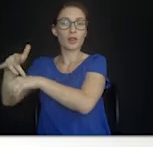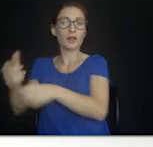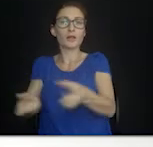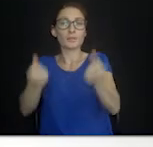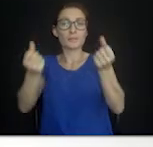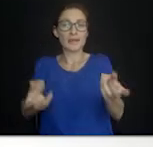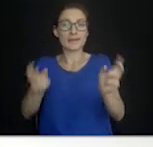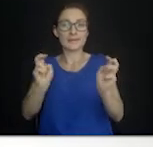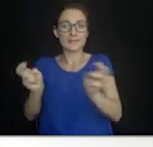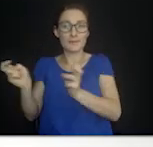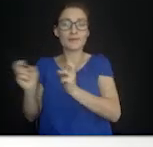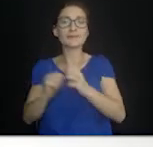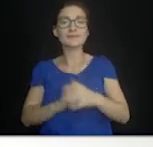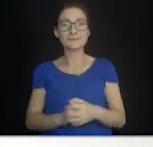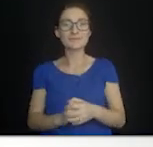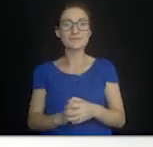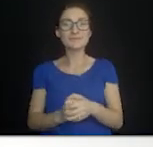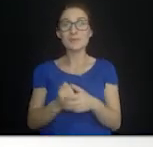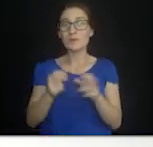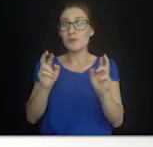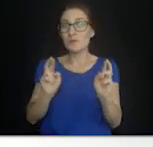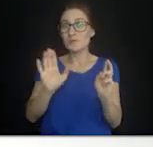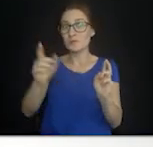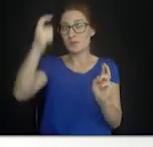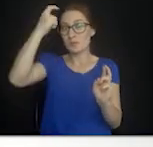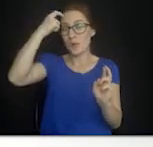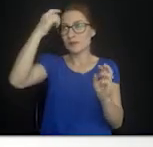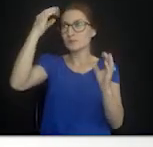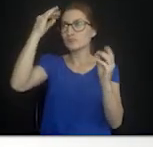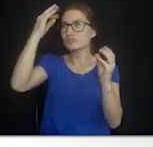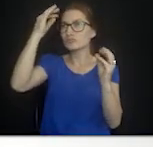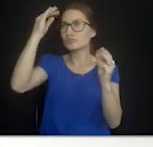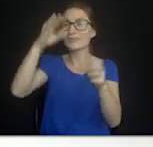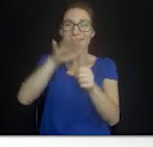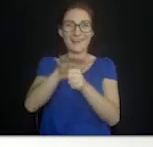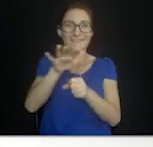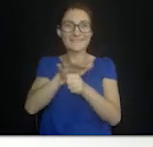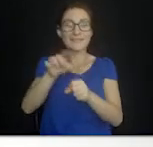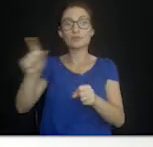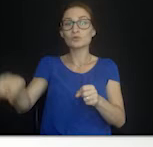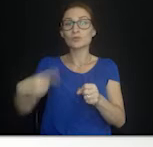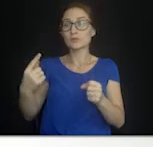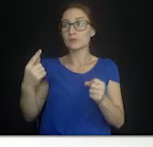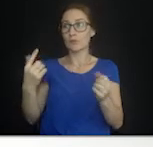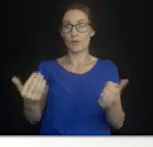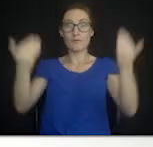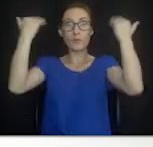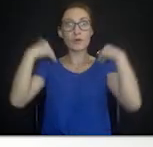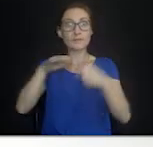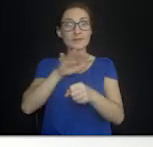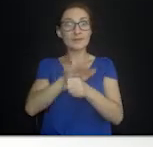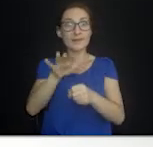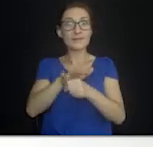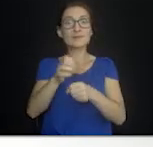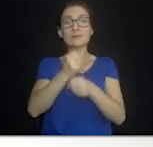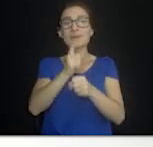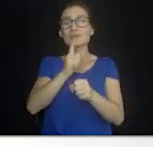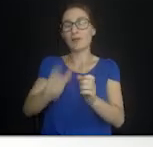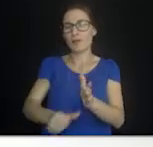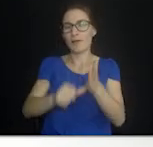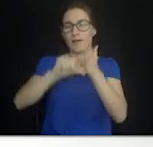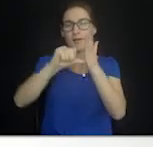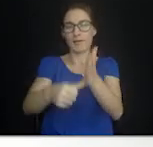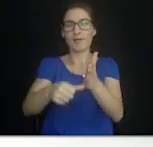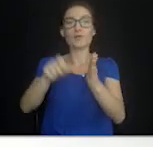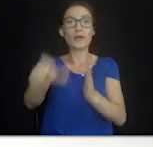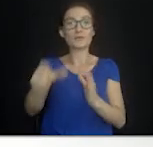to get your brains thinking enough and just overloaded enough to go, okay, I know this is things I got to think about, and